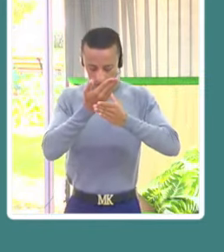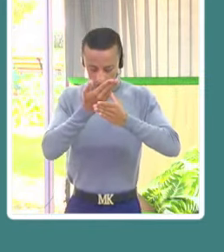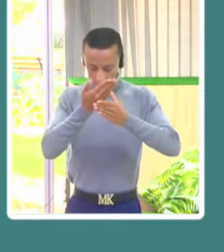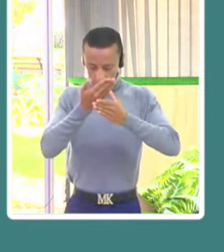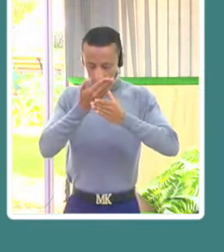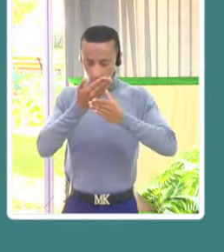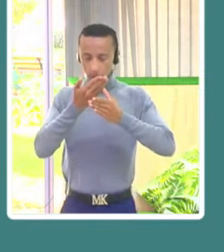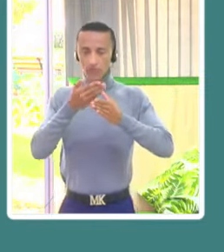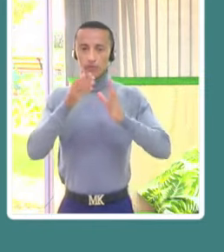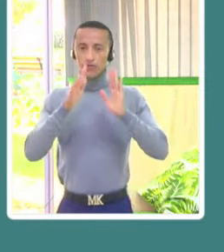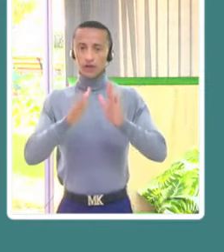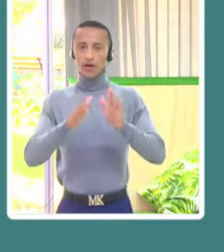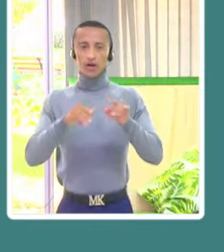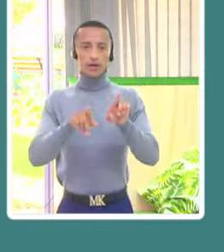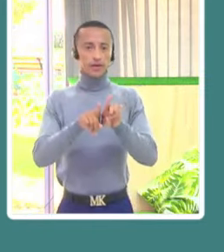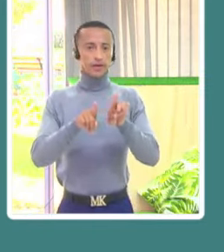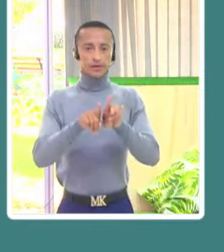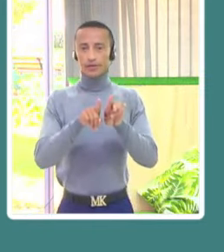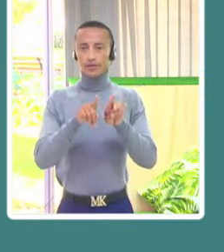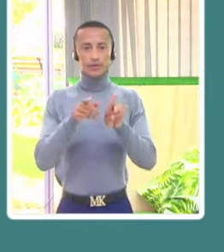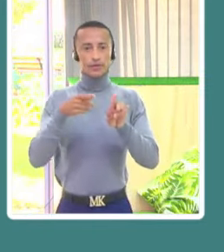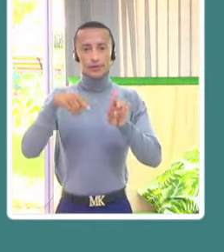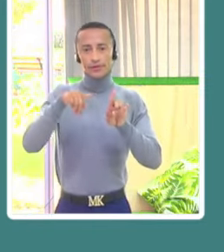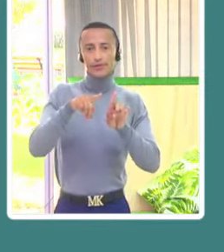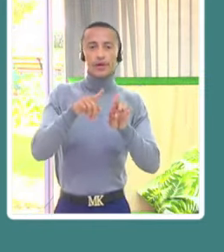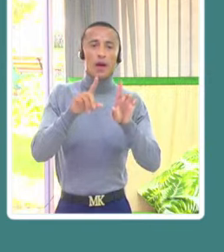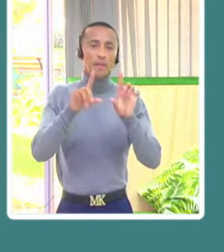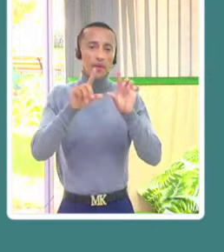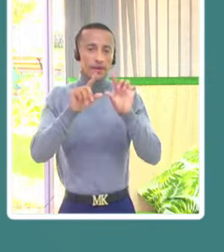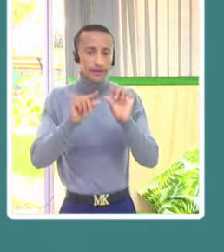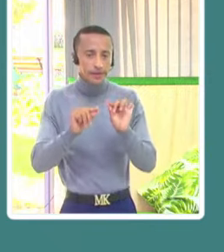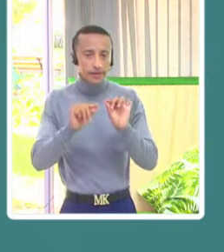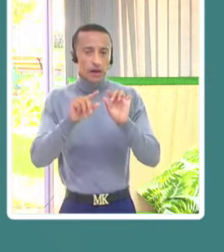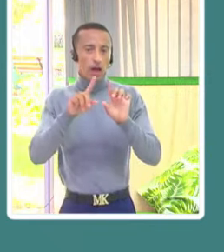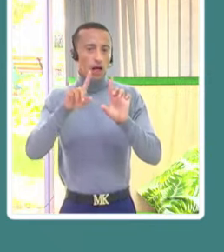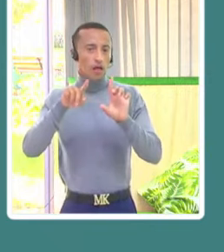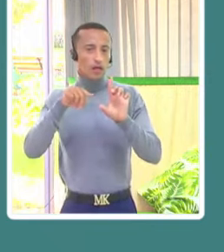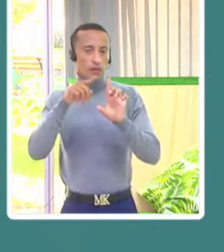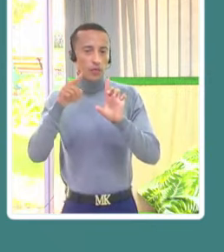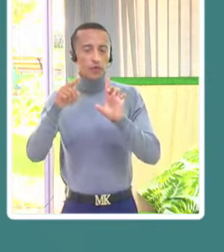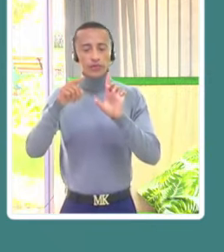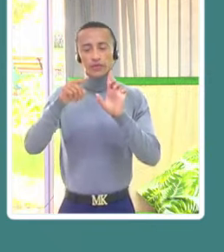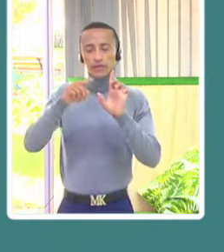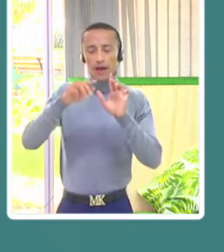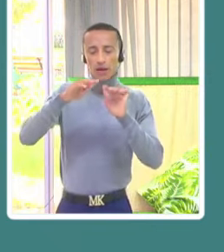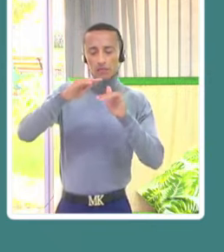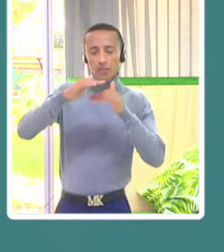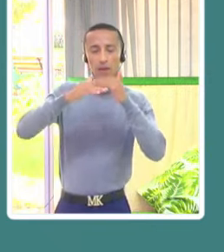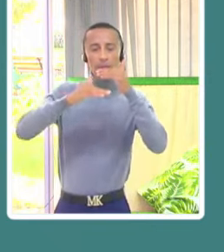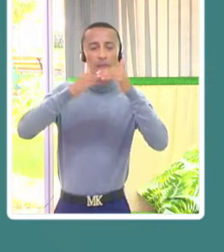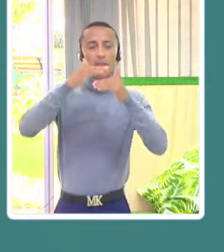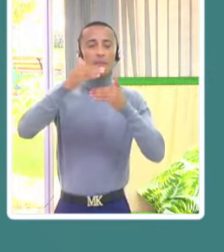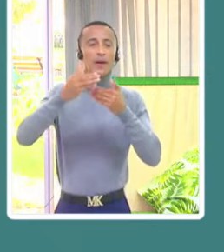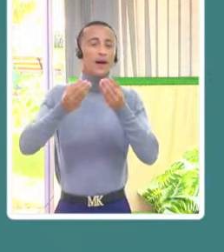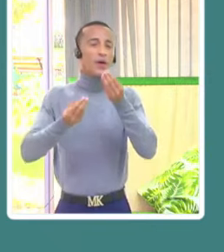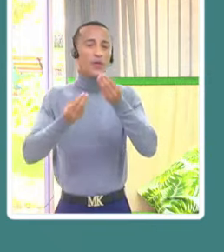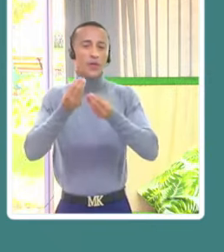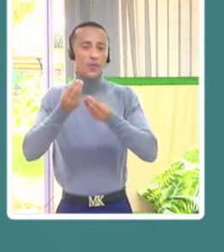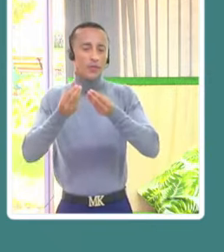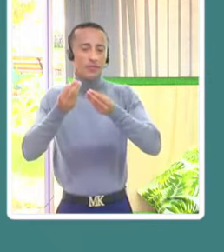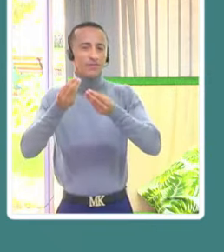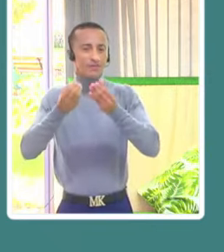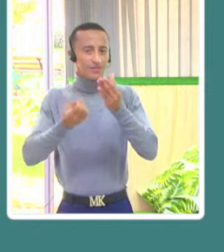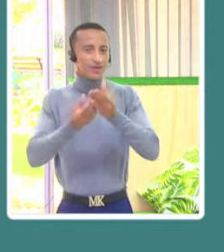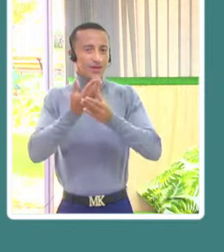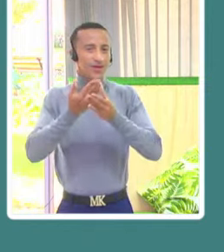scale. Like scaling what works doesn't work for a country, especially of size of India or Brazil.